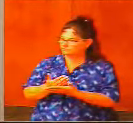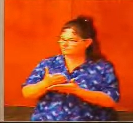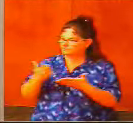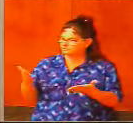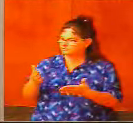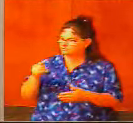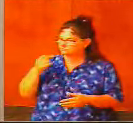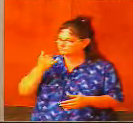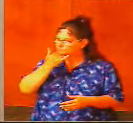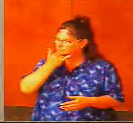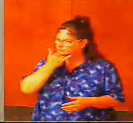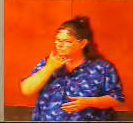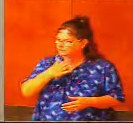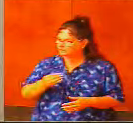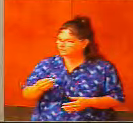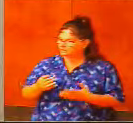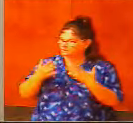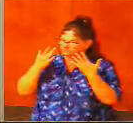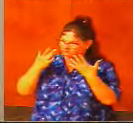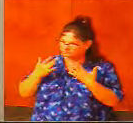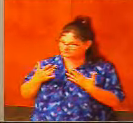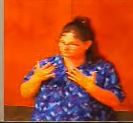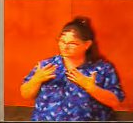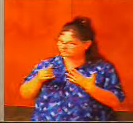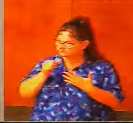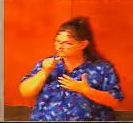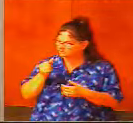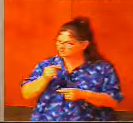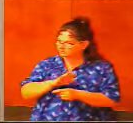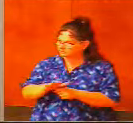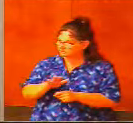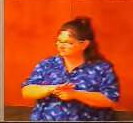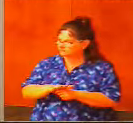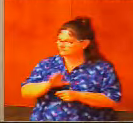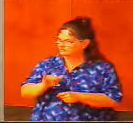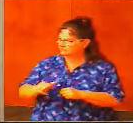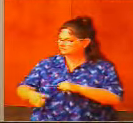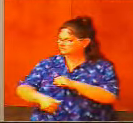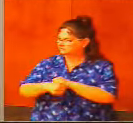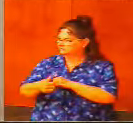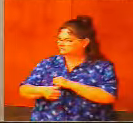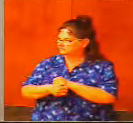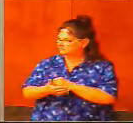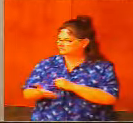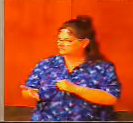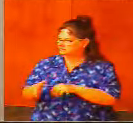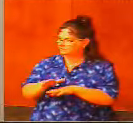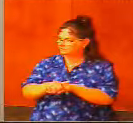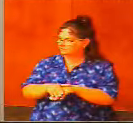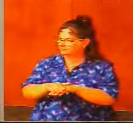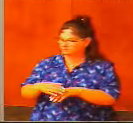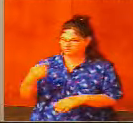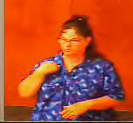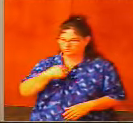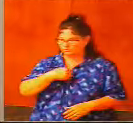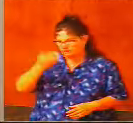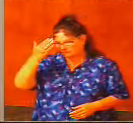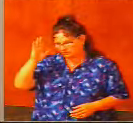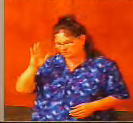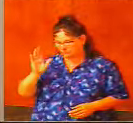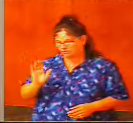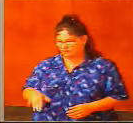counterfeit as well as lamentably deficient. That's the dangerous thing about hypocrisy. We don't